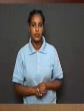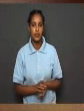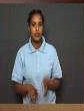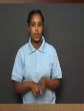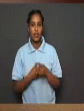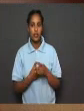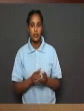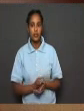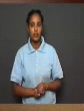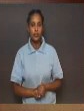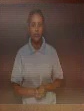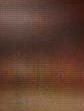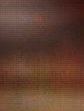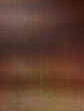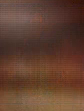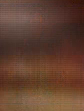Begin.